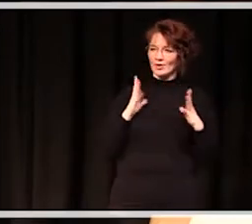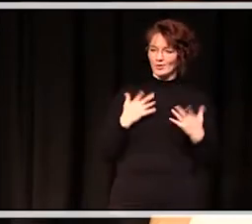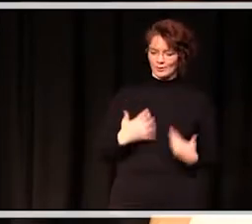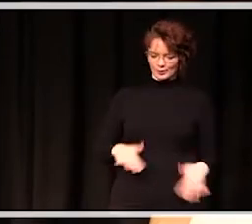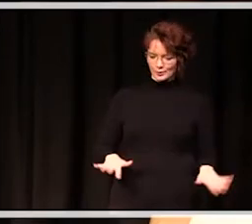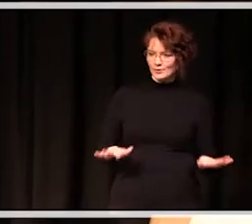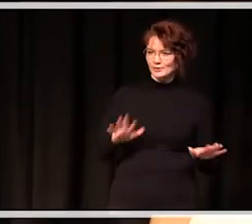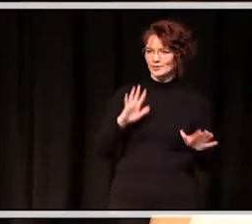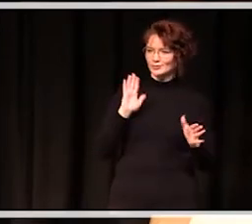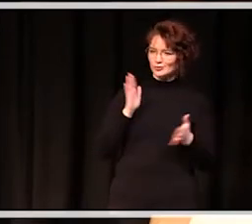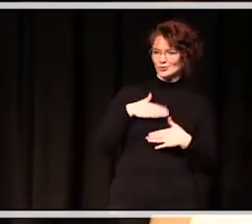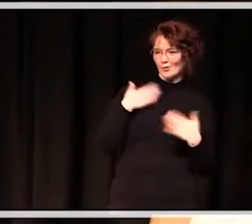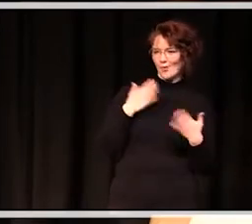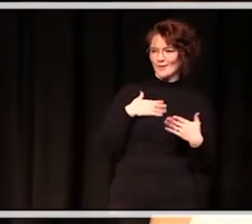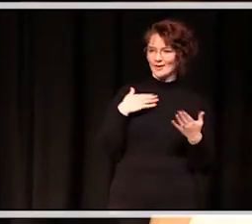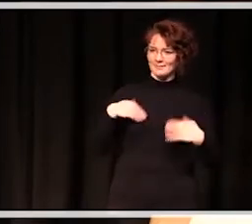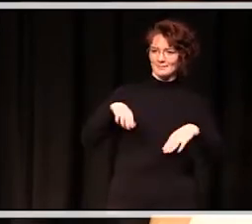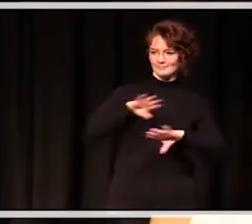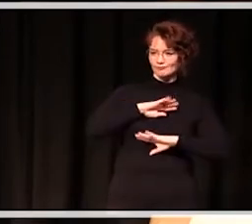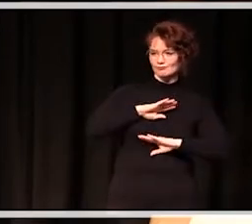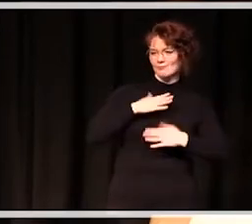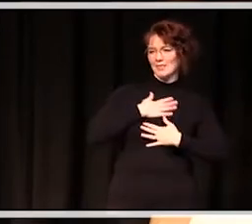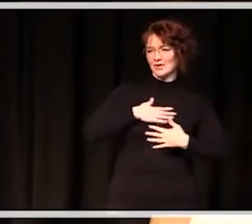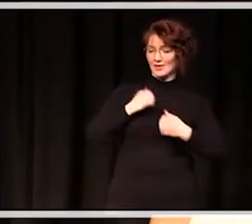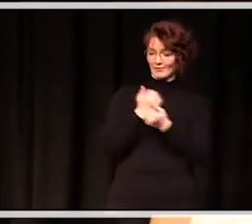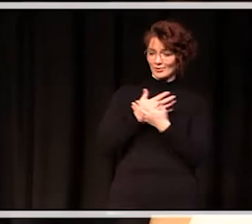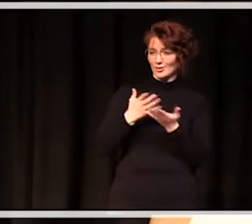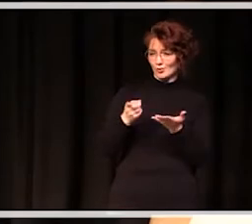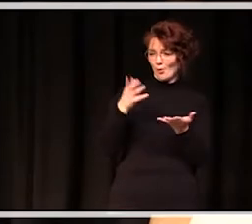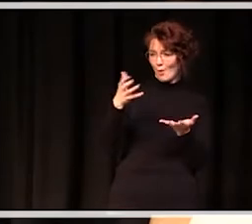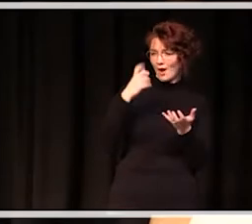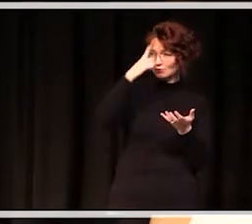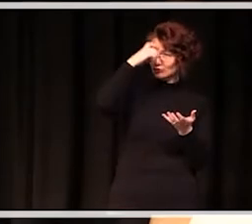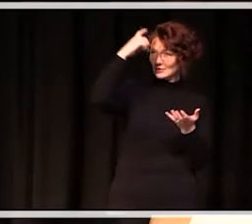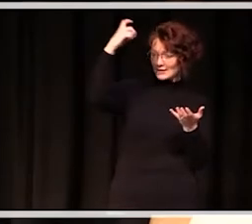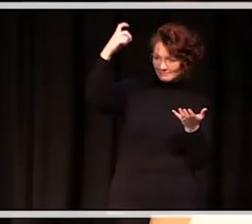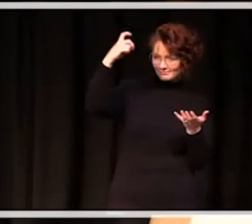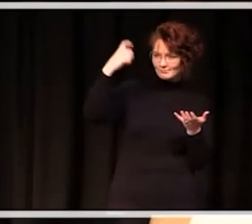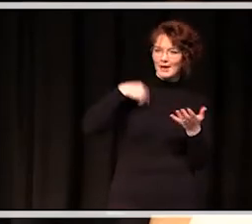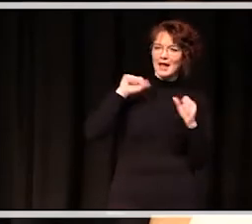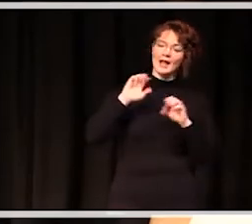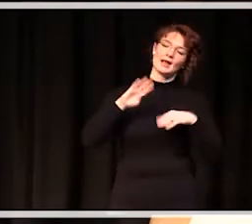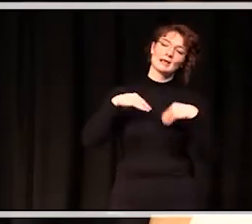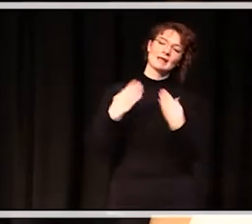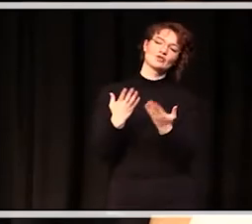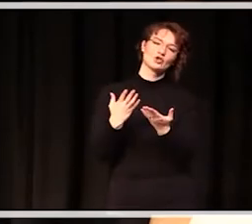joy, pleasure, it's everything you dreamed of. I can give it to you.